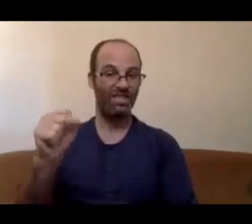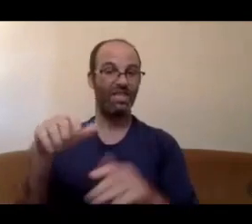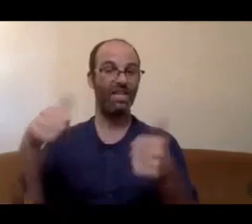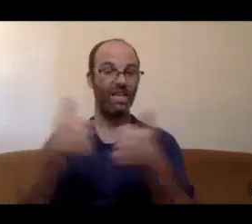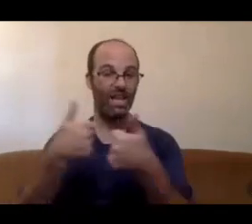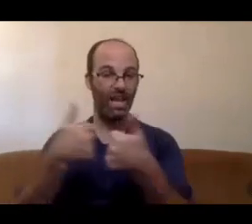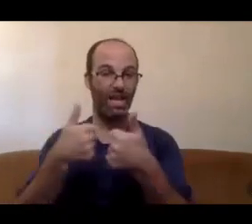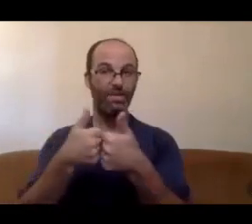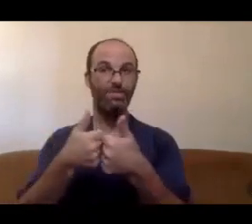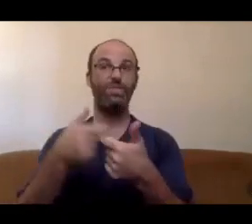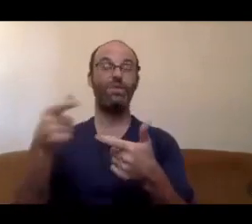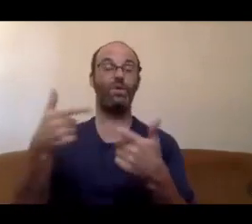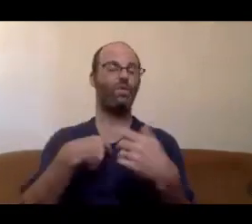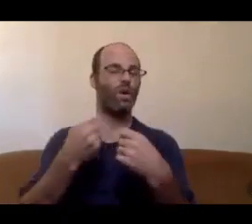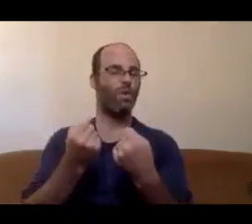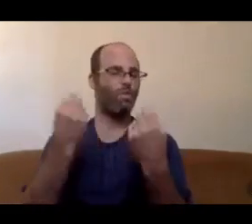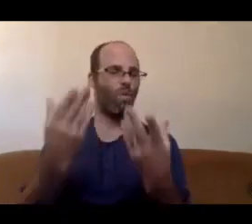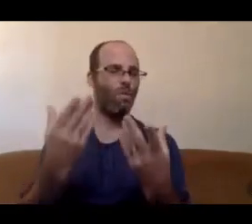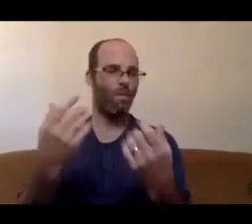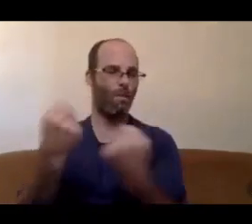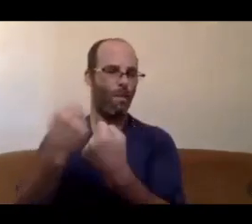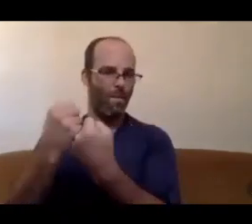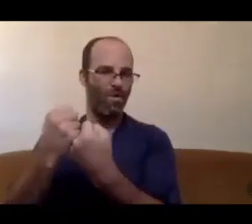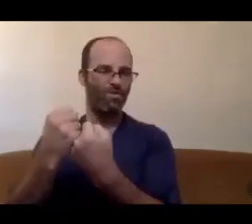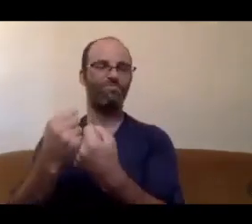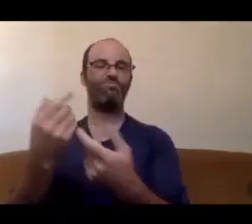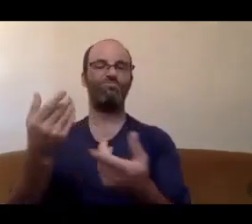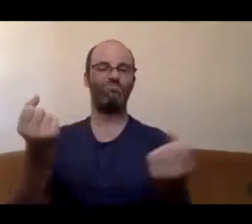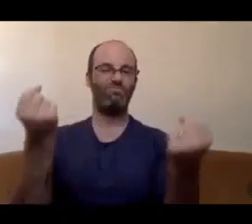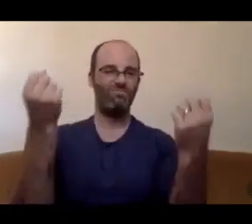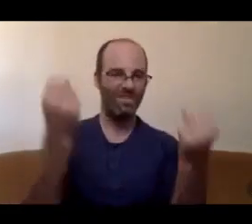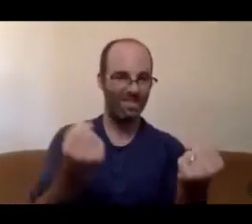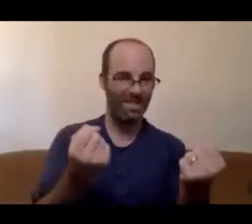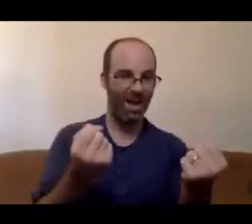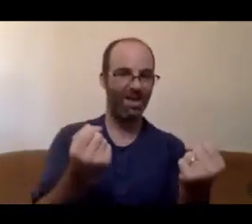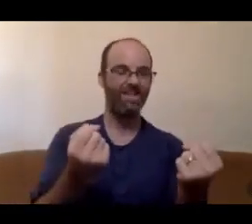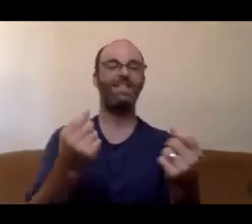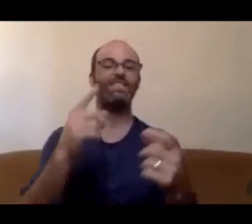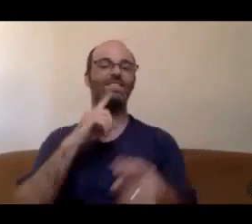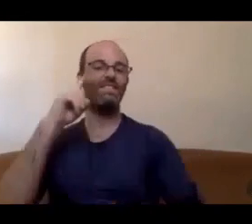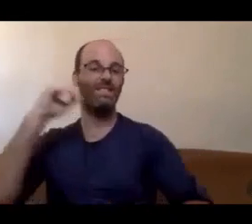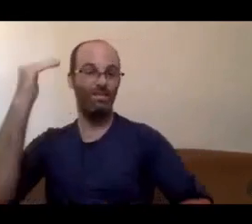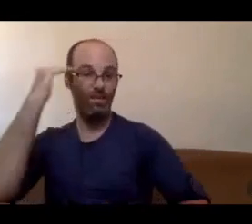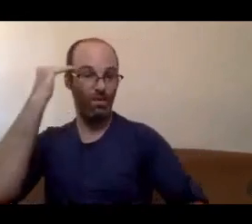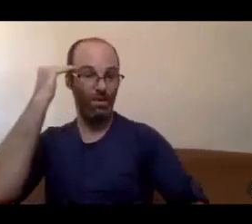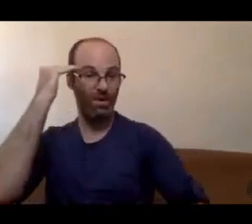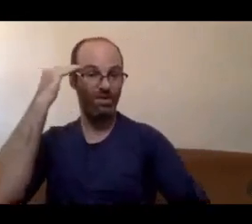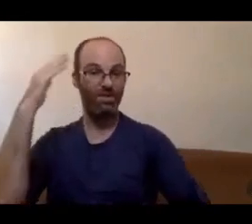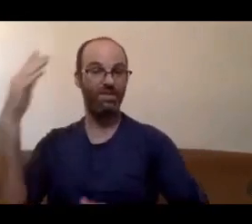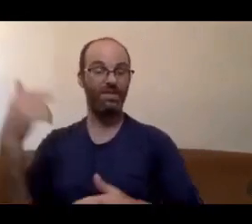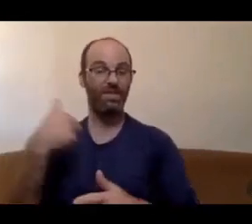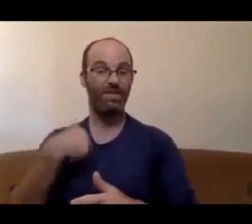promote sign language and deaf awareness through them. Our first game, Inspiriles,